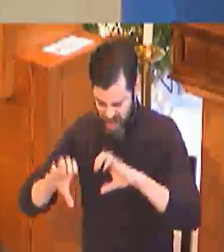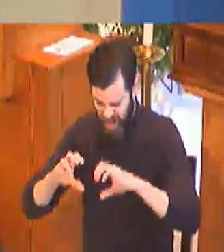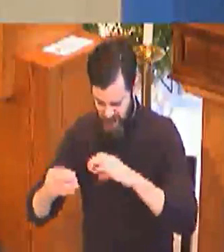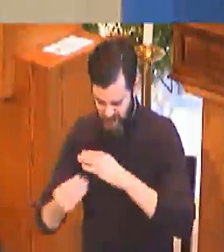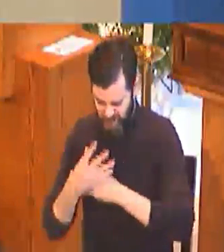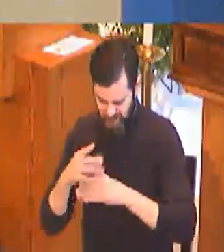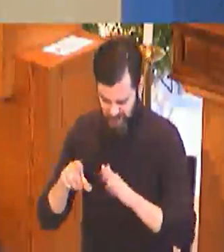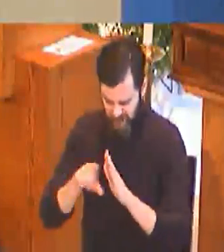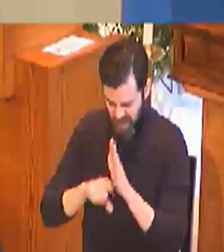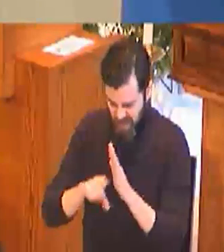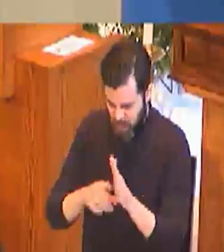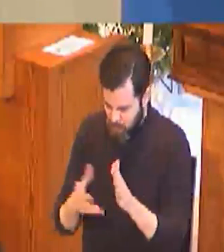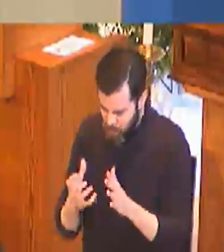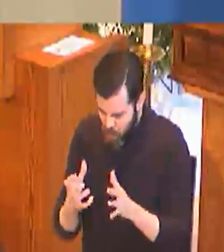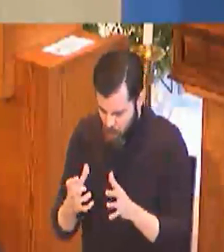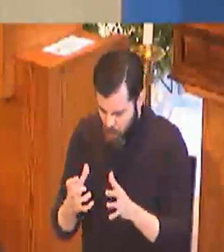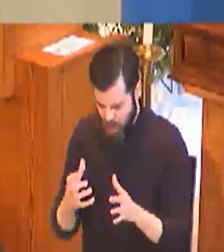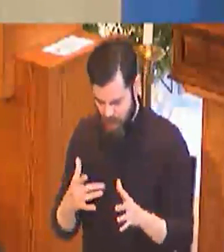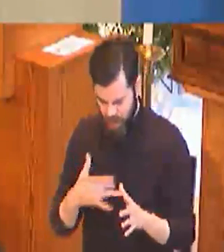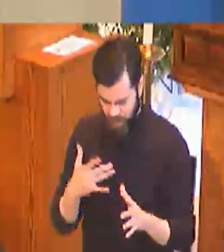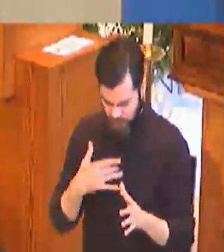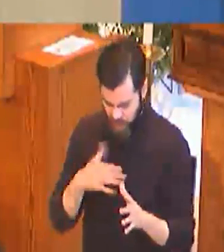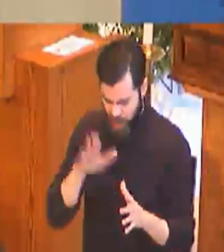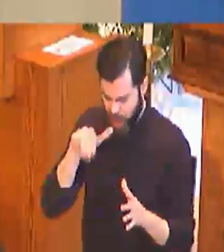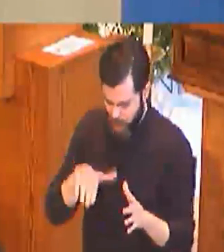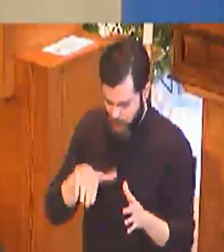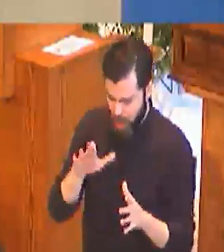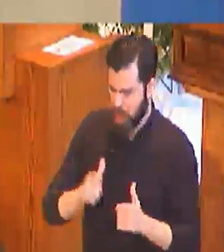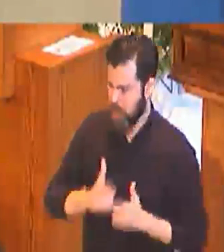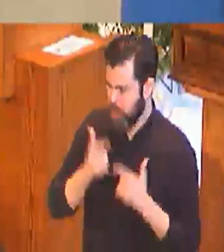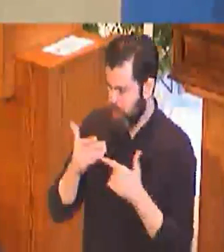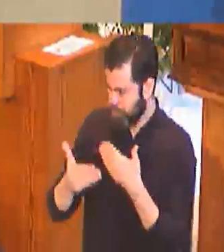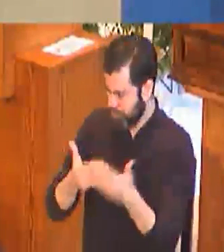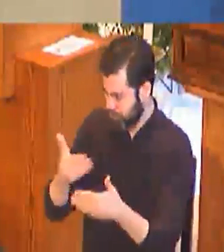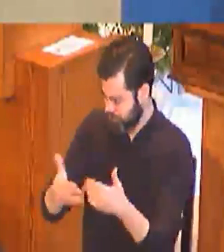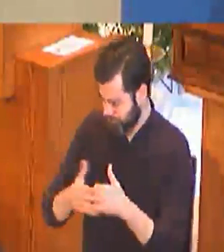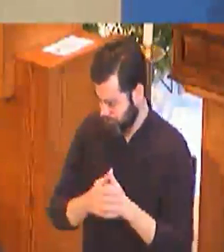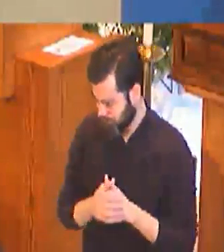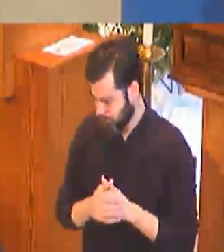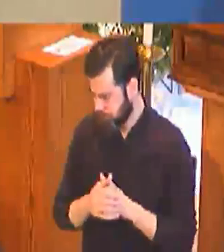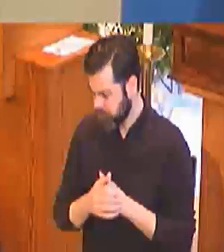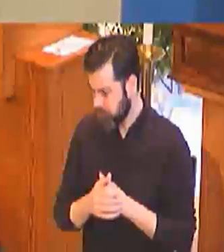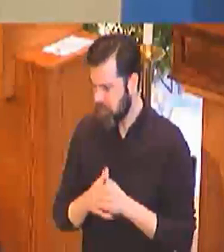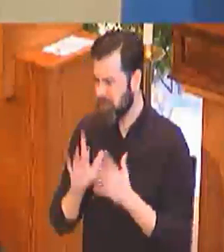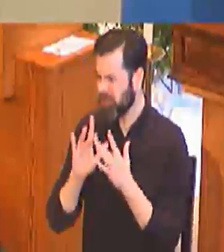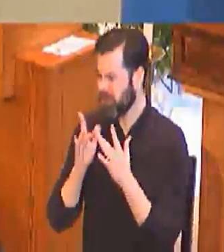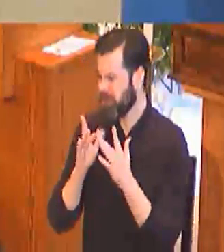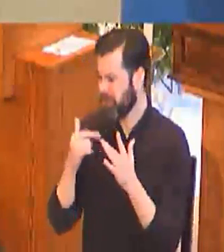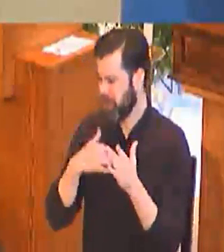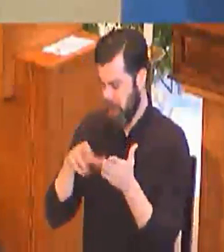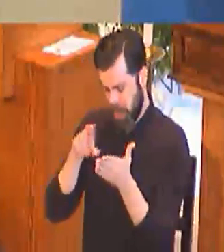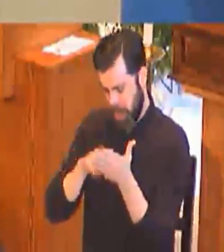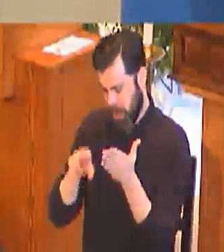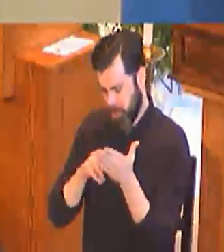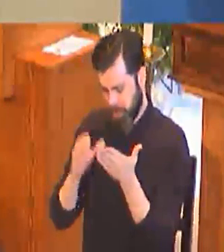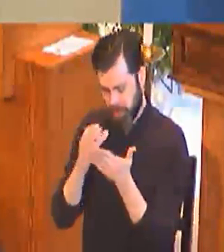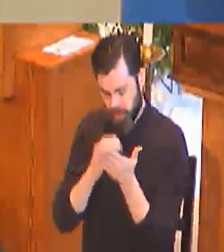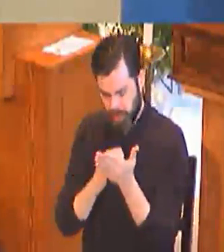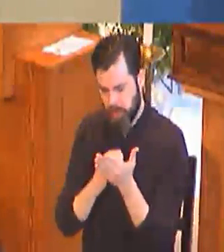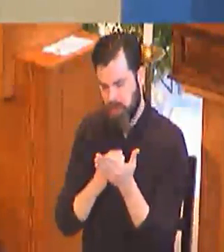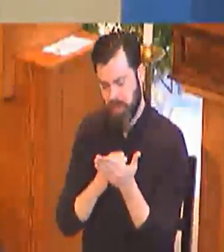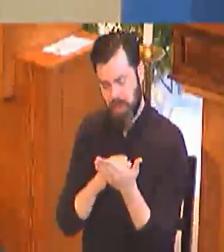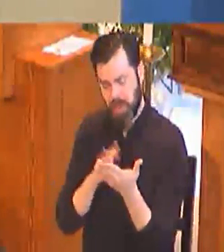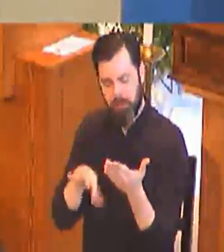came across an article online about chemicalization that identified four stages to what he called the healing